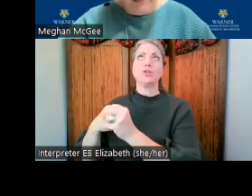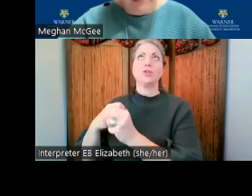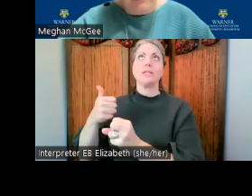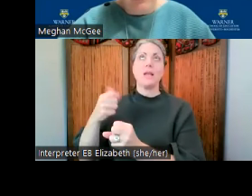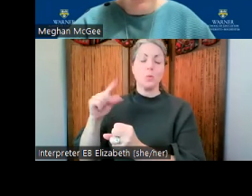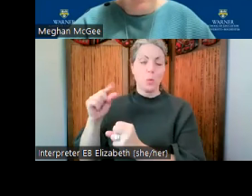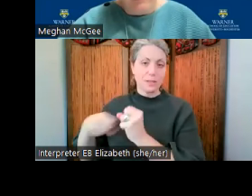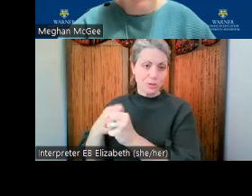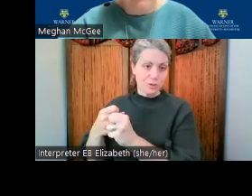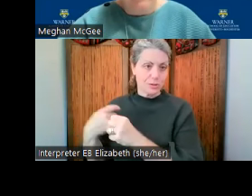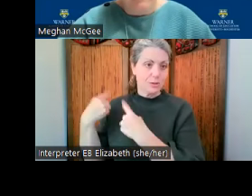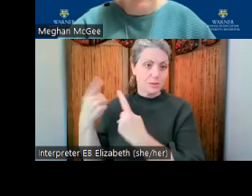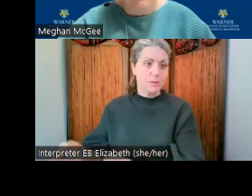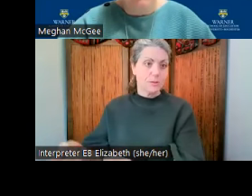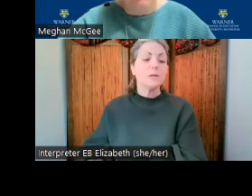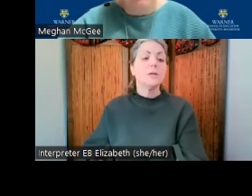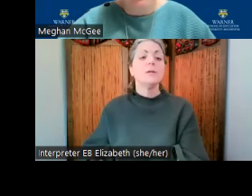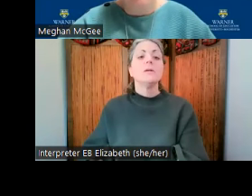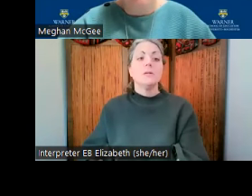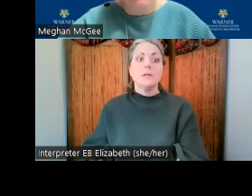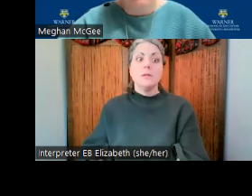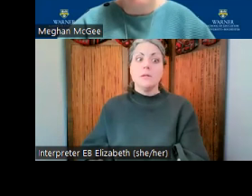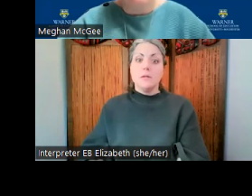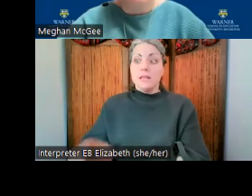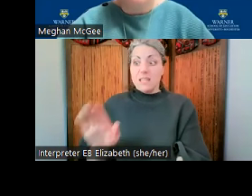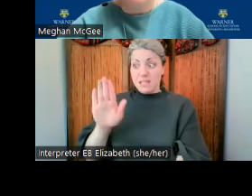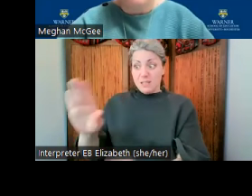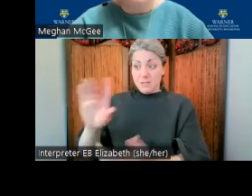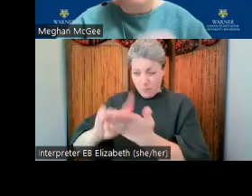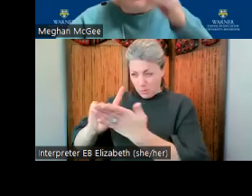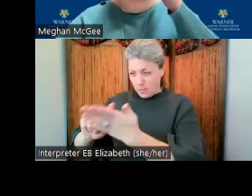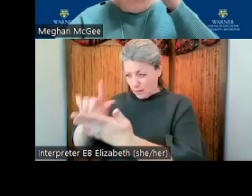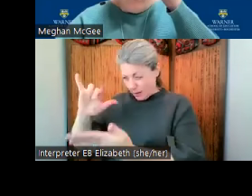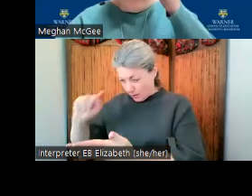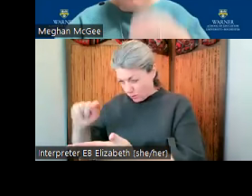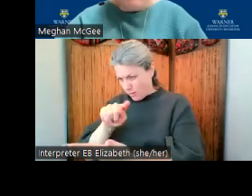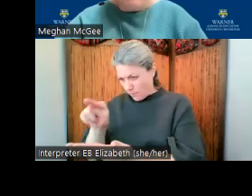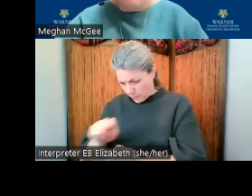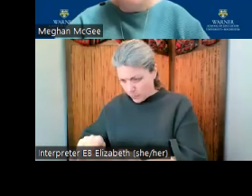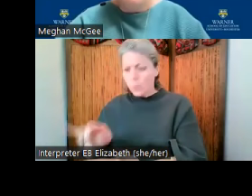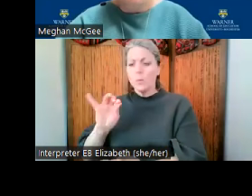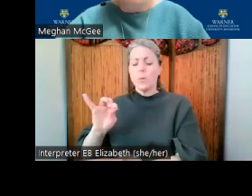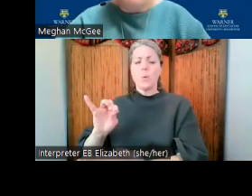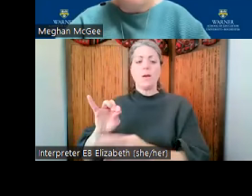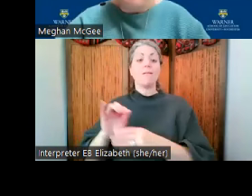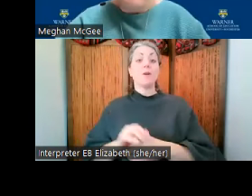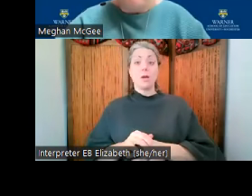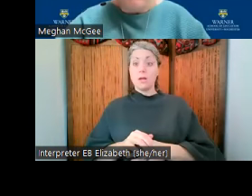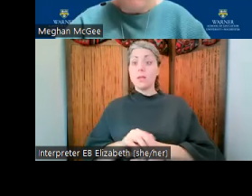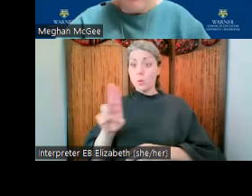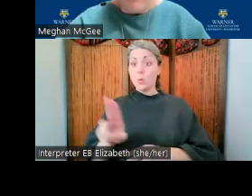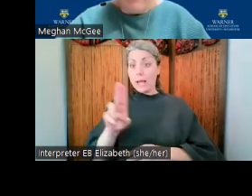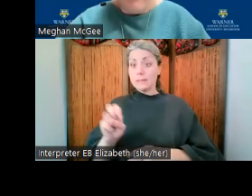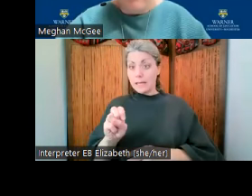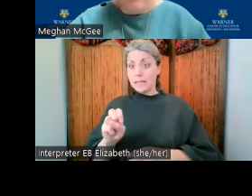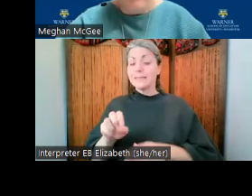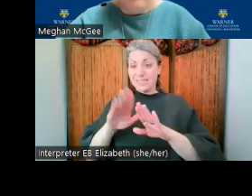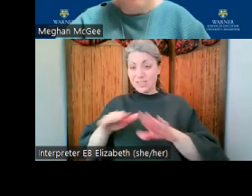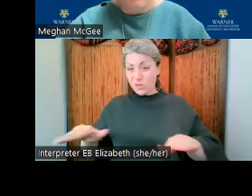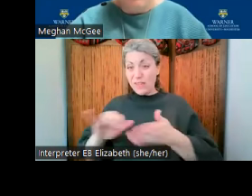was recognition that children in the US, especially those that were experiencing